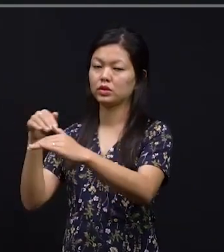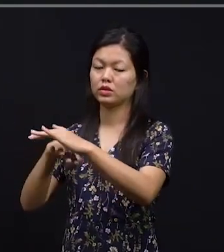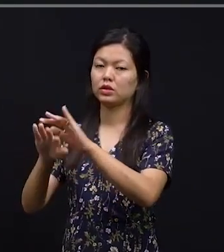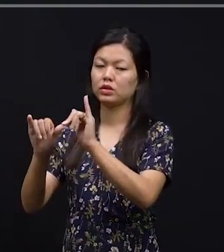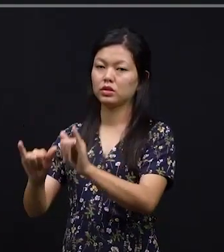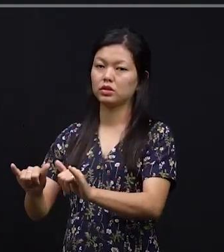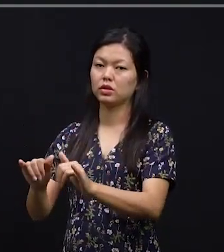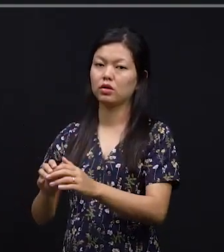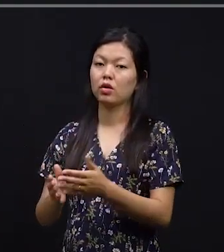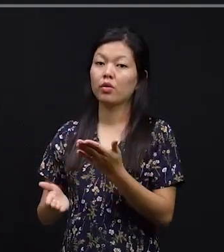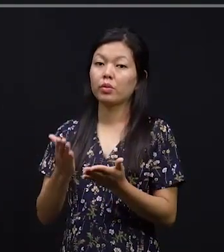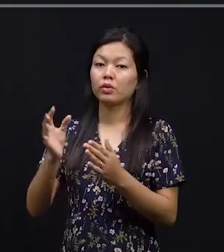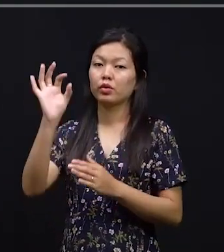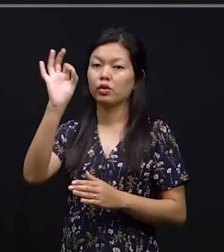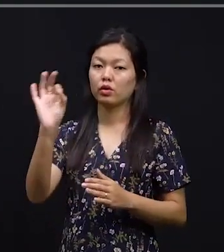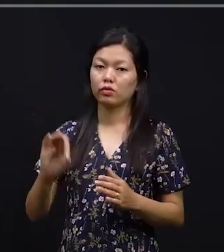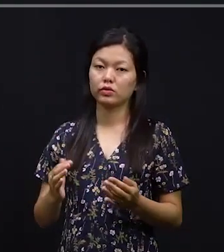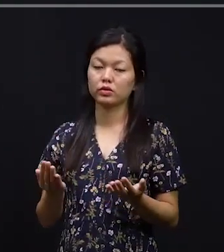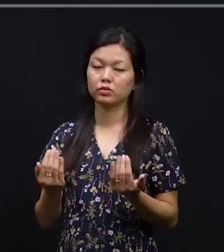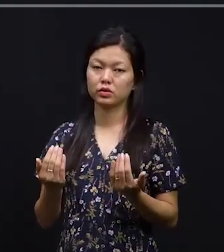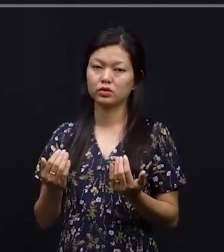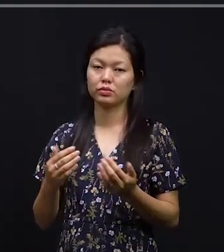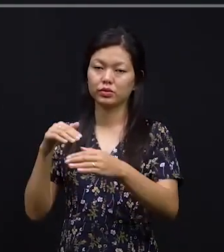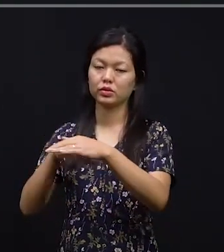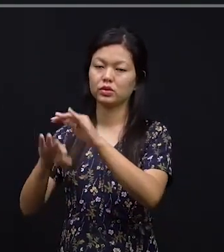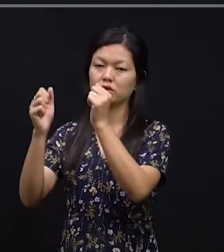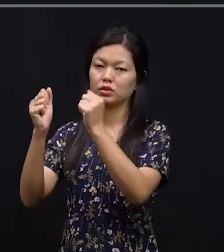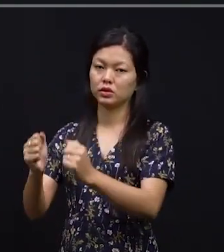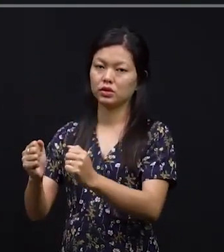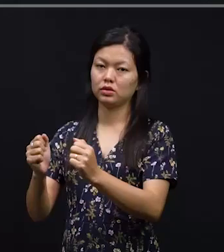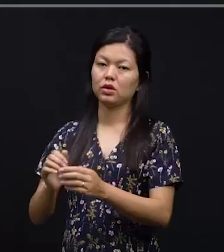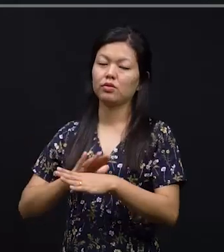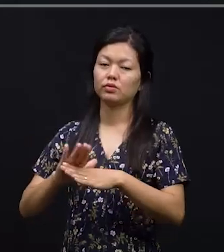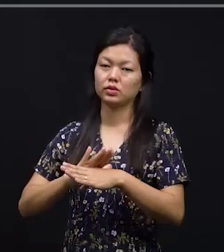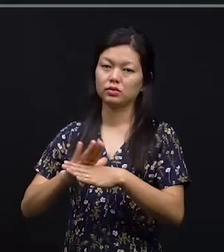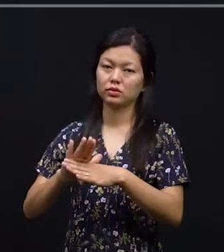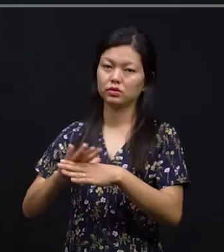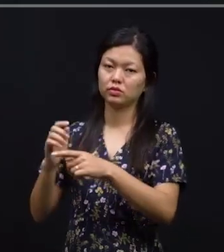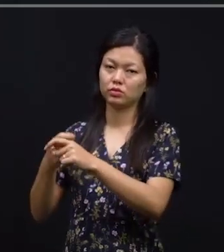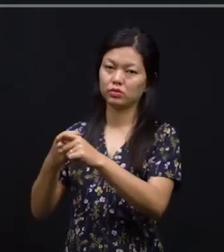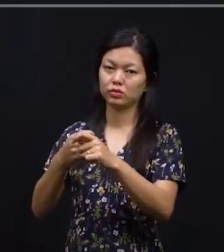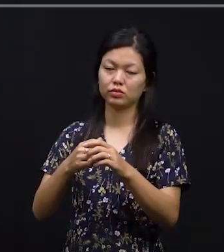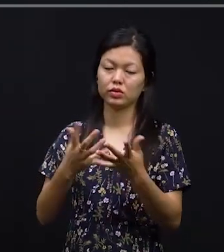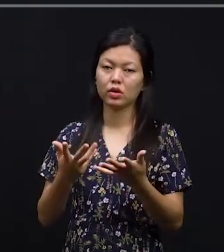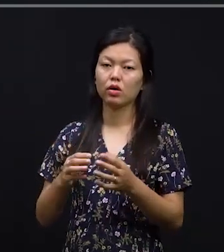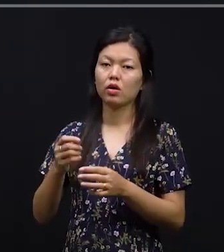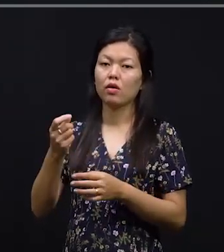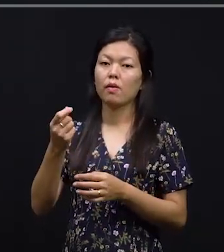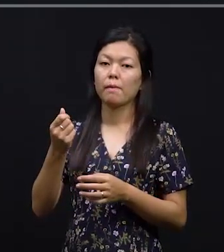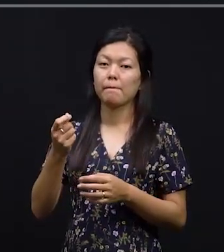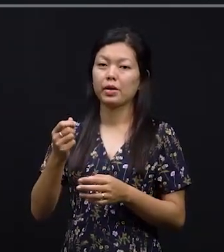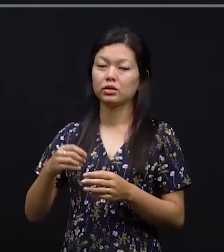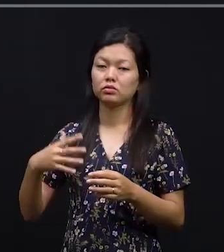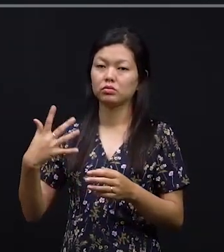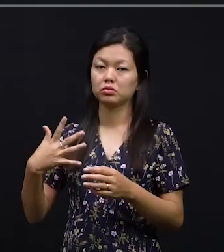was a rich man. He will be surely having an office, and he was still there busy with his wealth. Okay, and